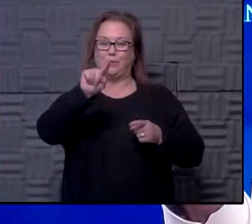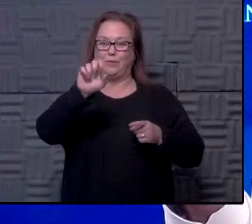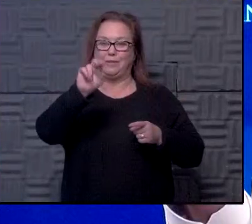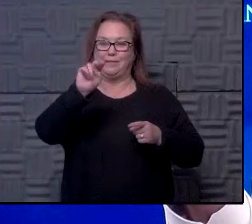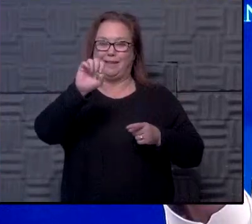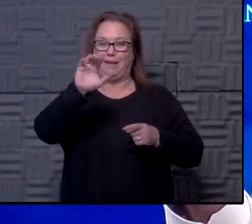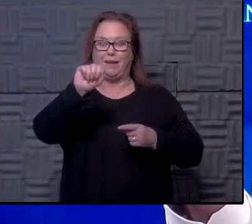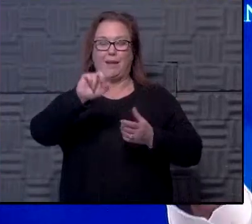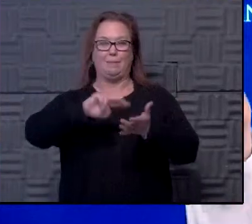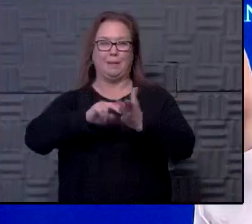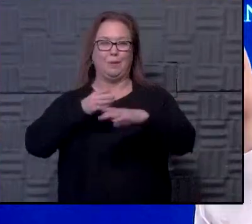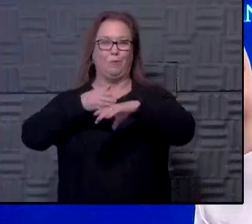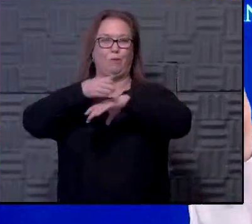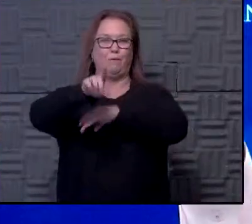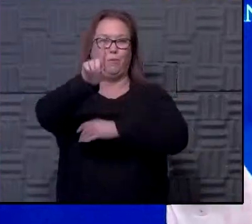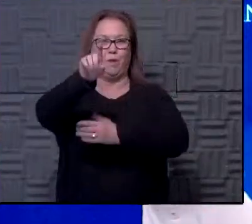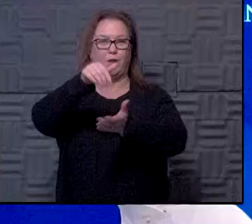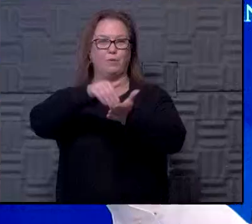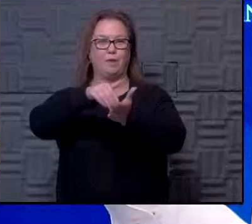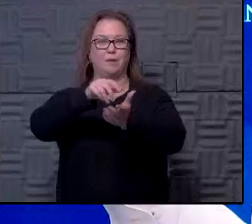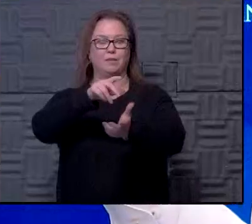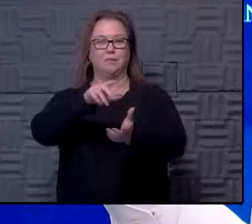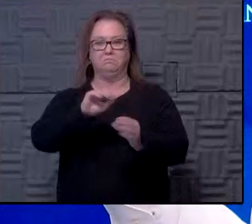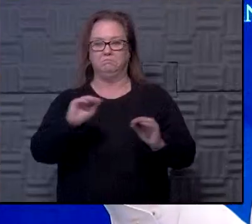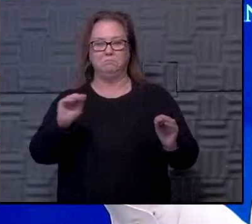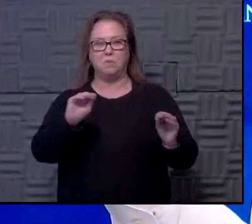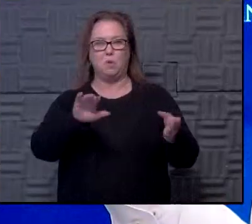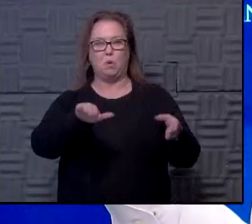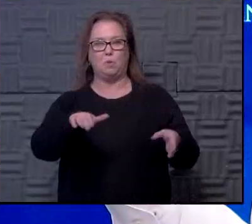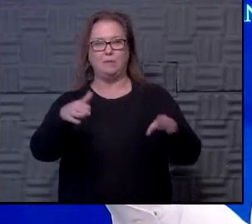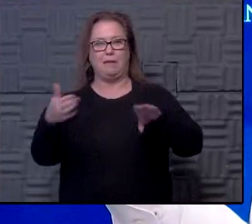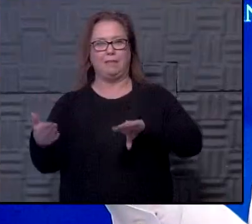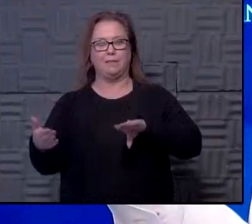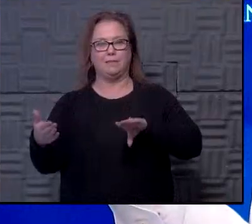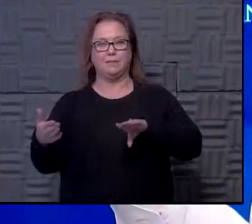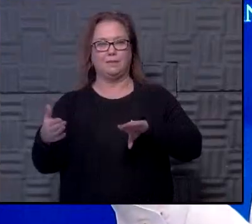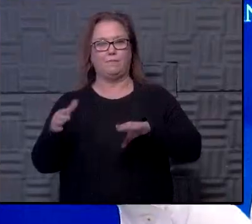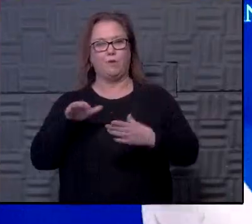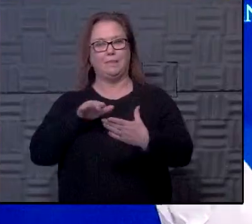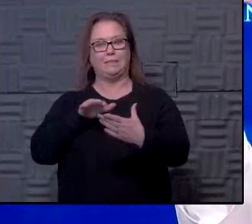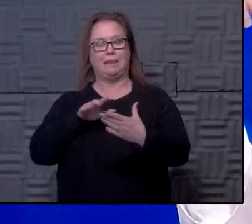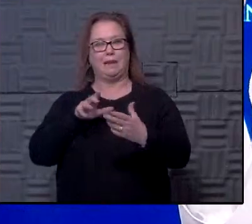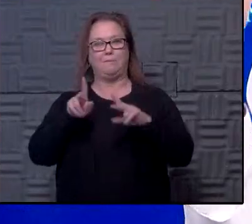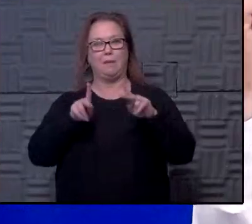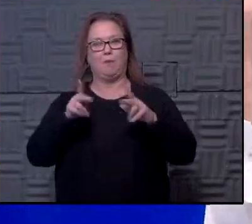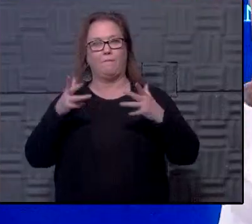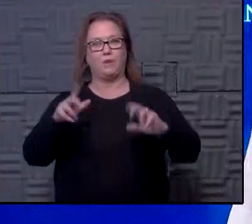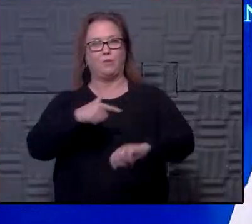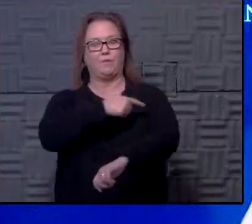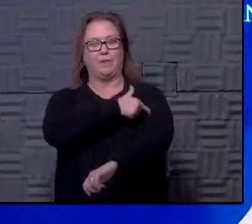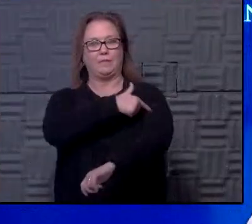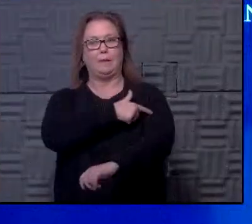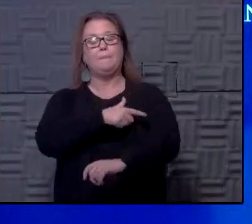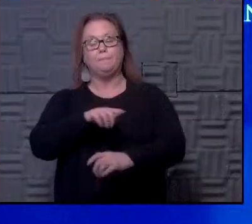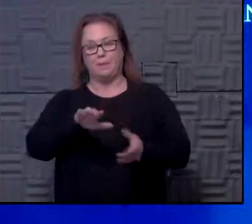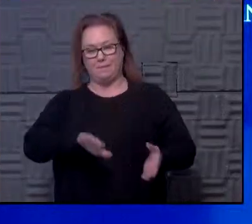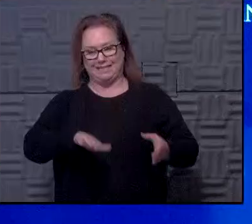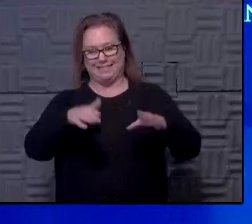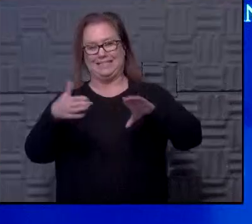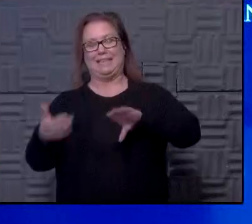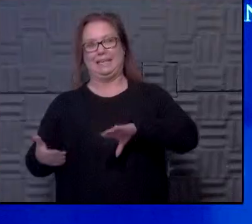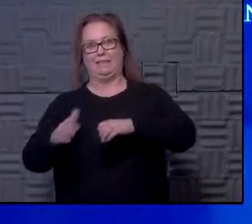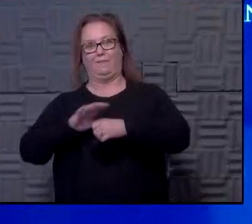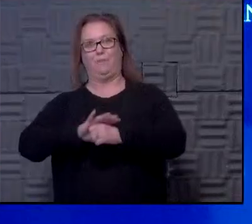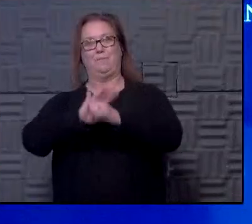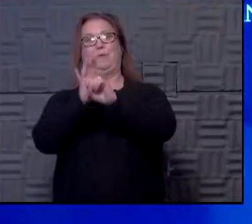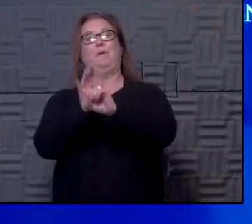over 100,000. There have not been deaths in the treatment arms from the vaccine. And so, but there have been deaths in the people who